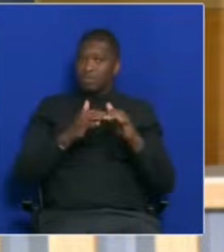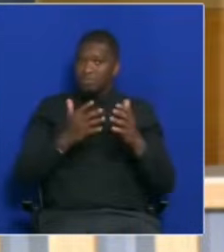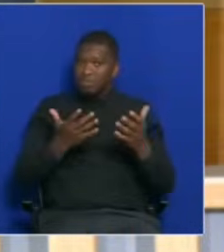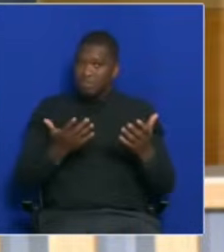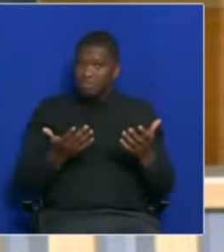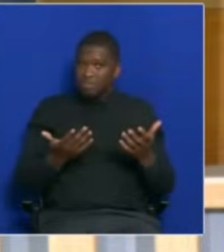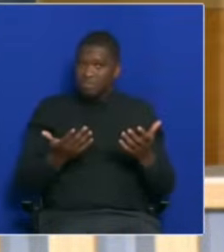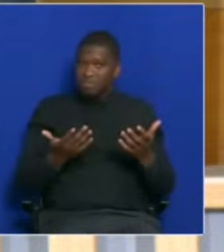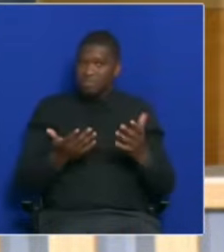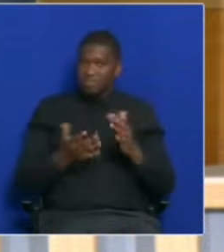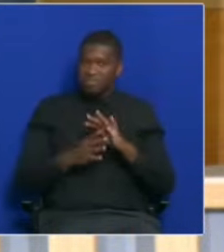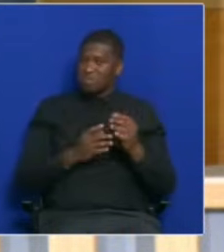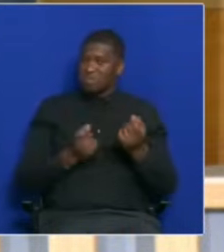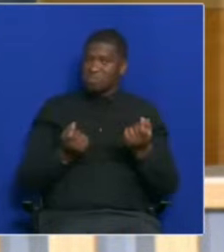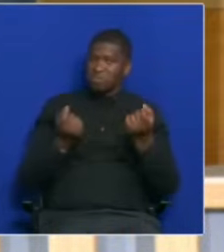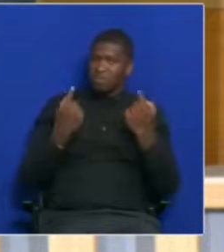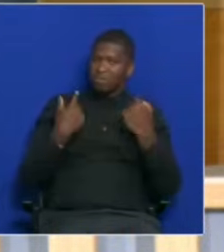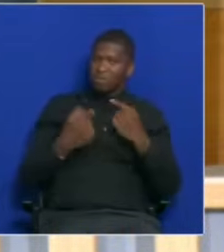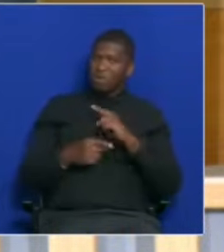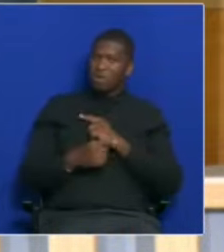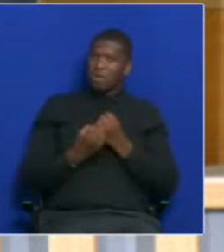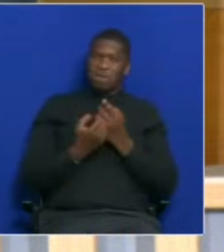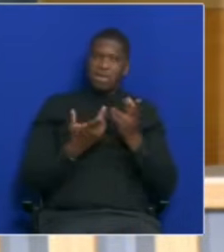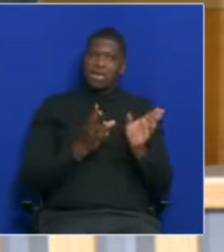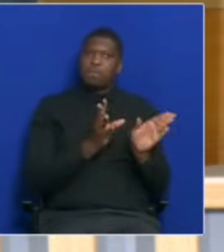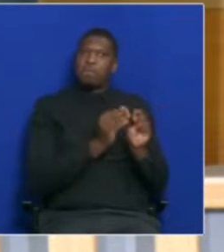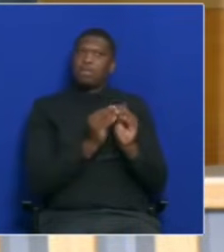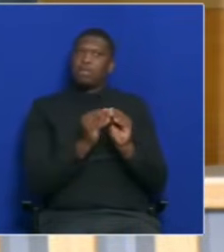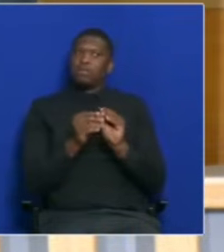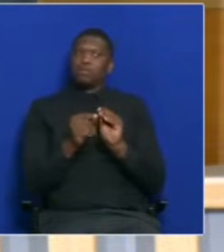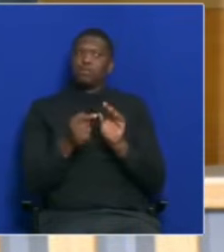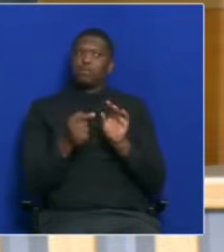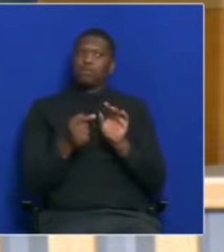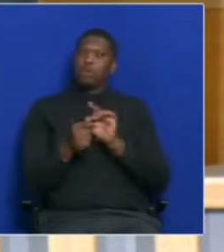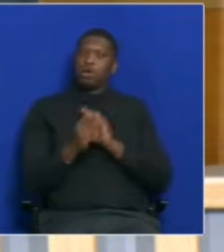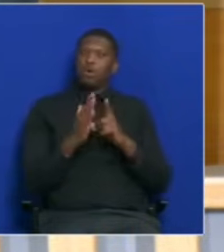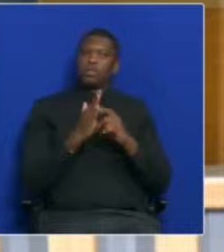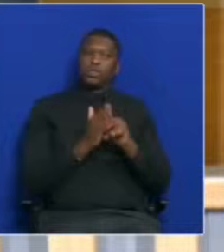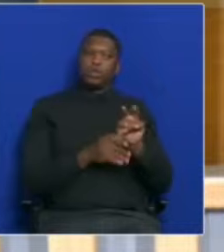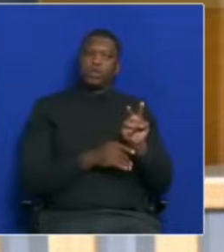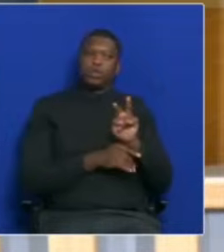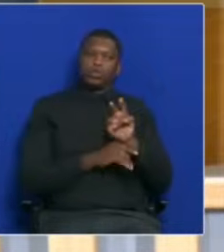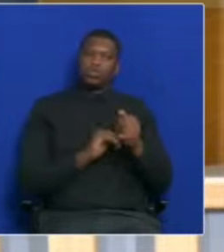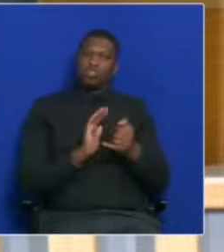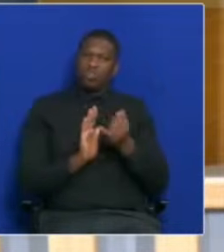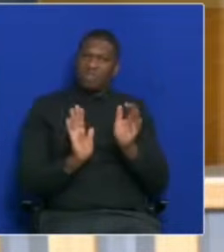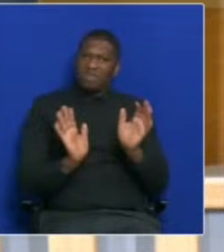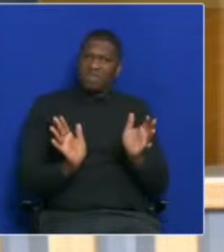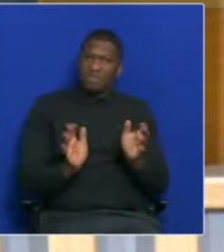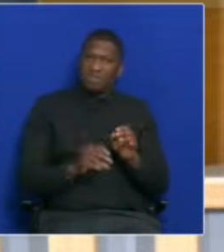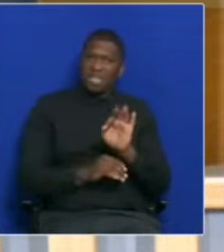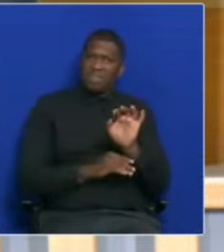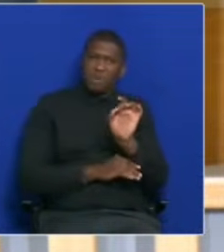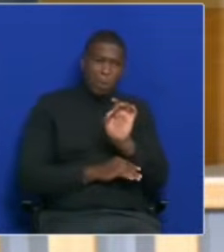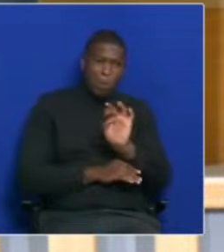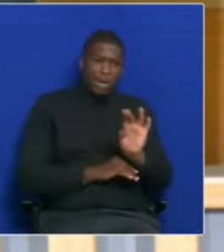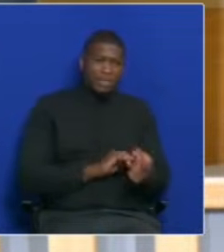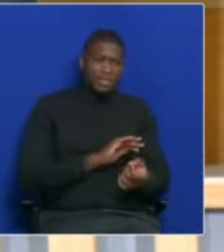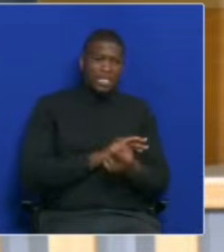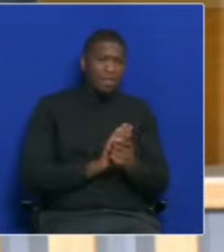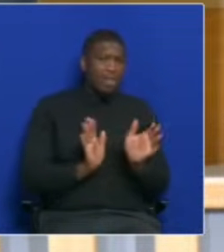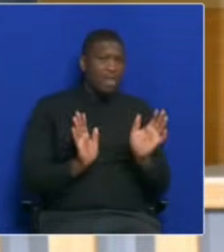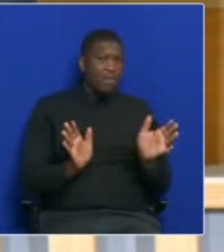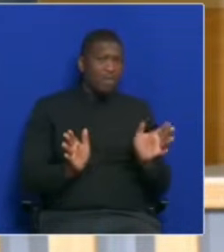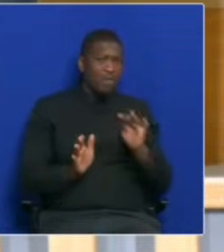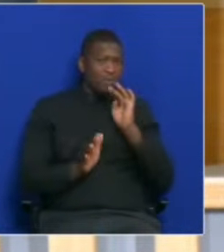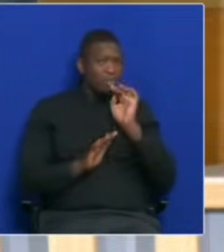of many meetings and we can't pin you down to the 22nd of January. If it's a once-off discussion, it's of sufficient